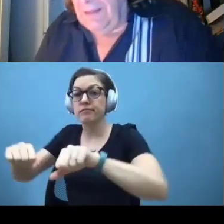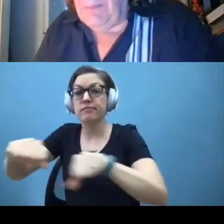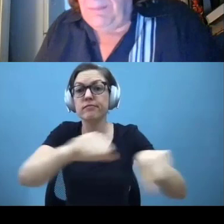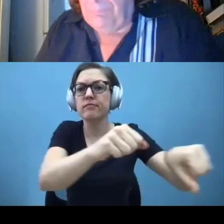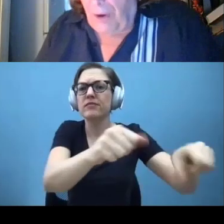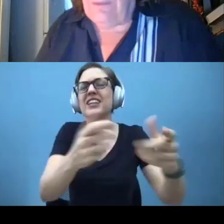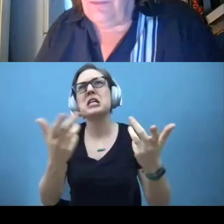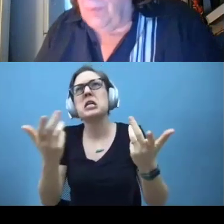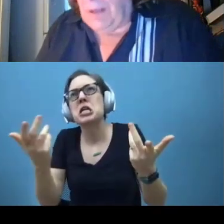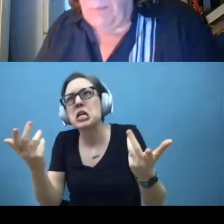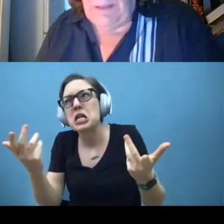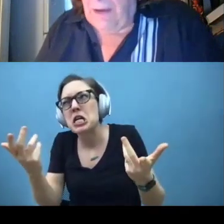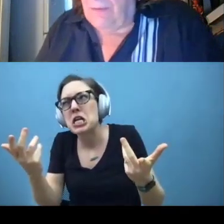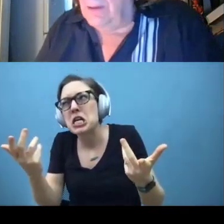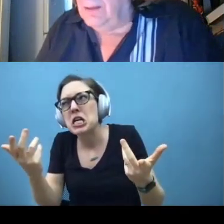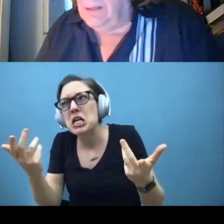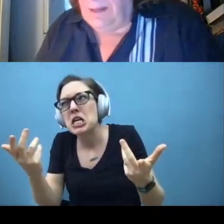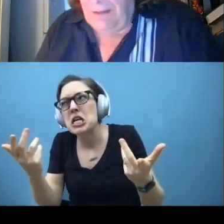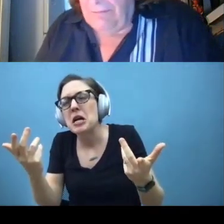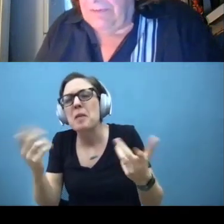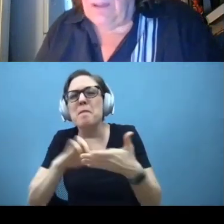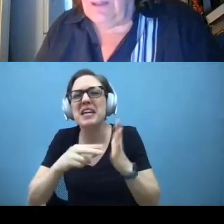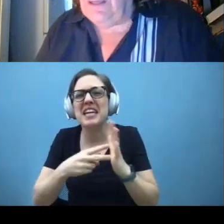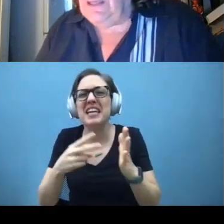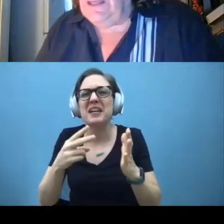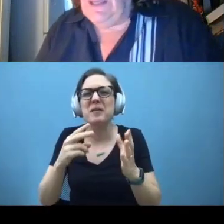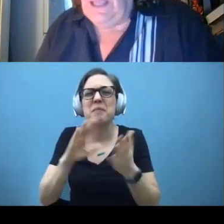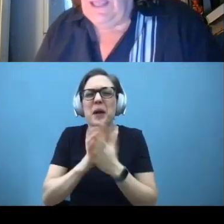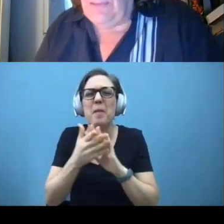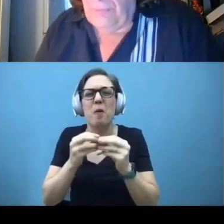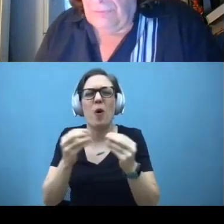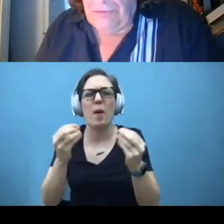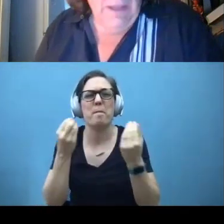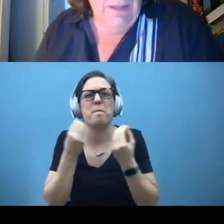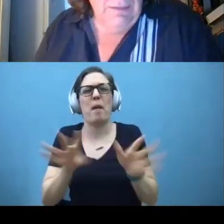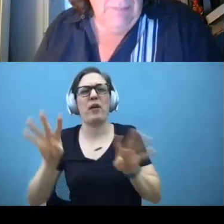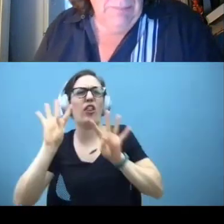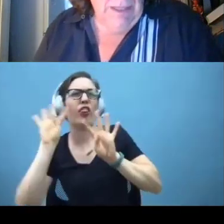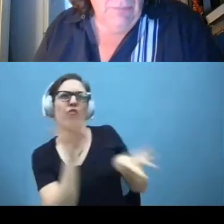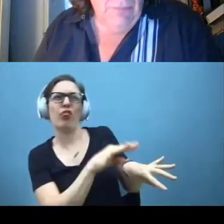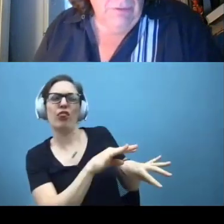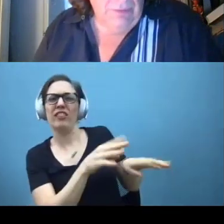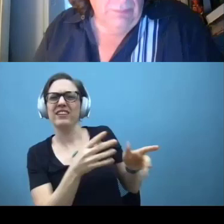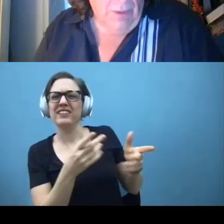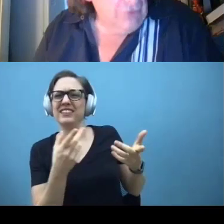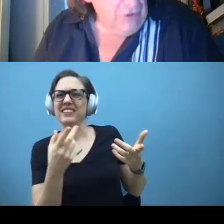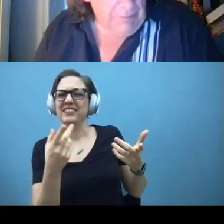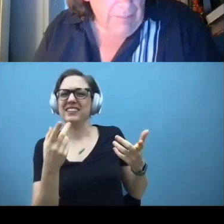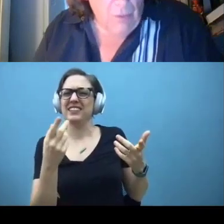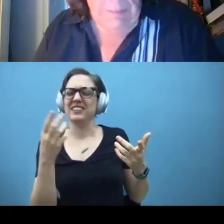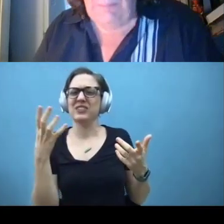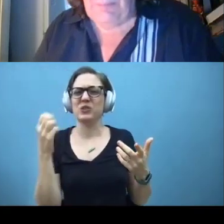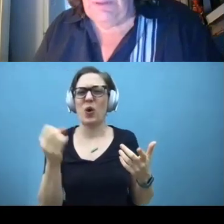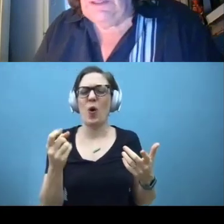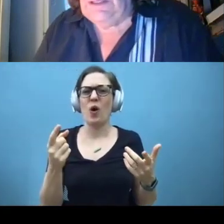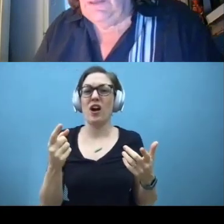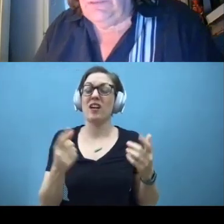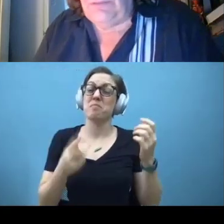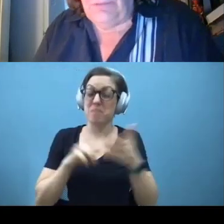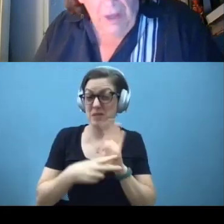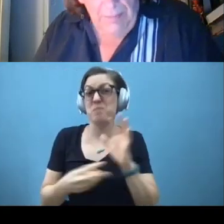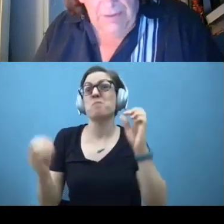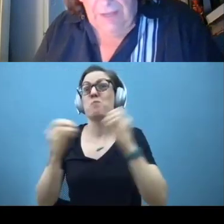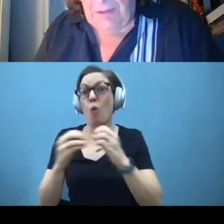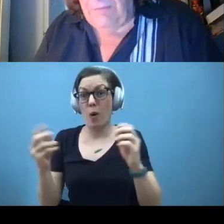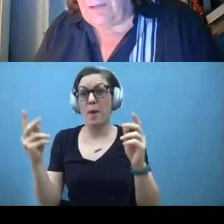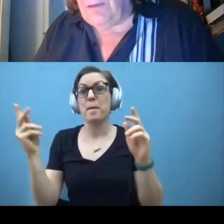It can be brought to a public area in a facility, and so the restraint can take place where it's observed by more people, which